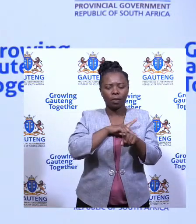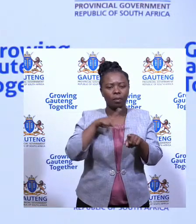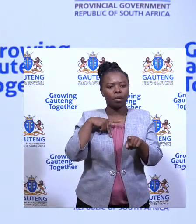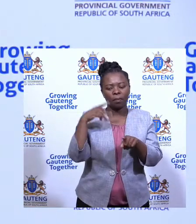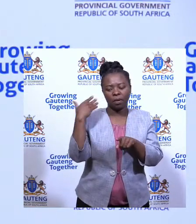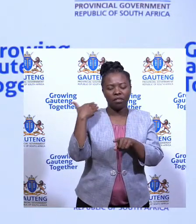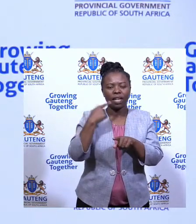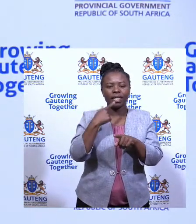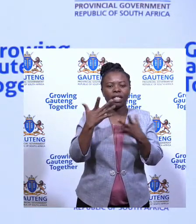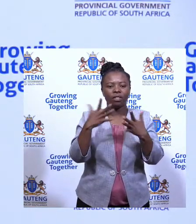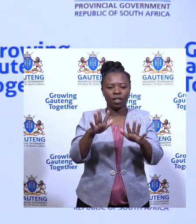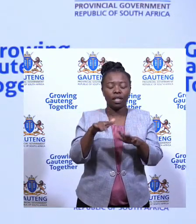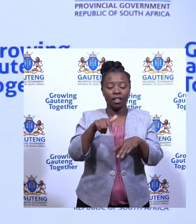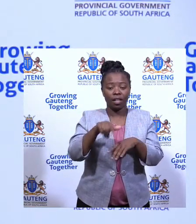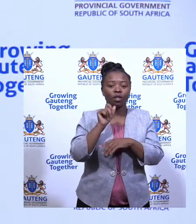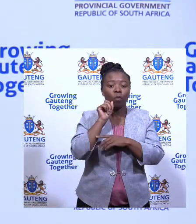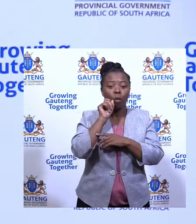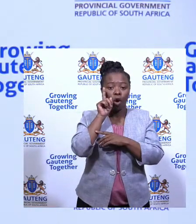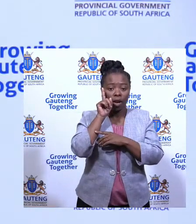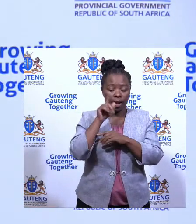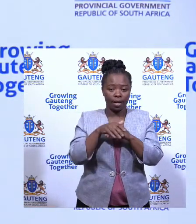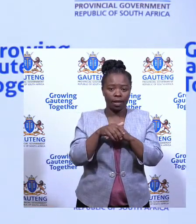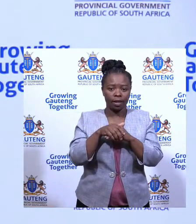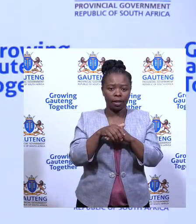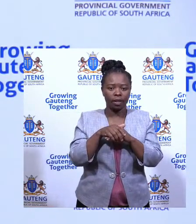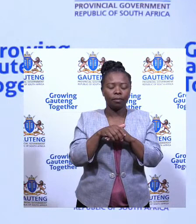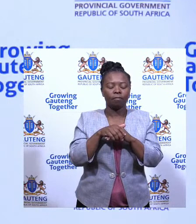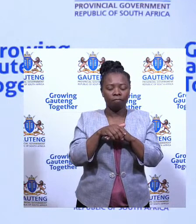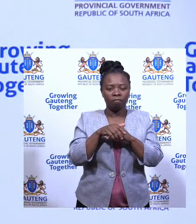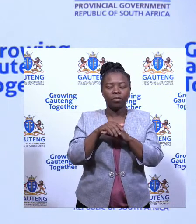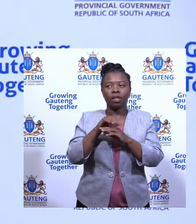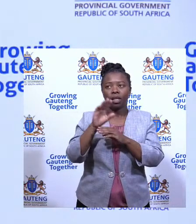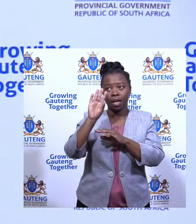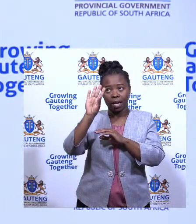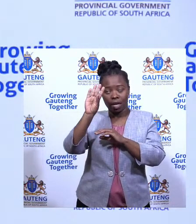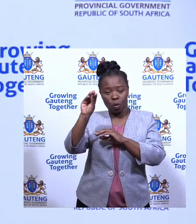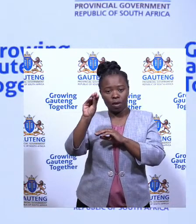mentioning this morning, on the request from the Premier,